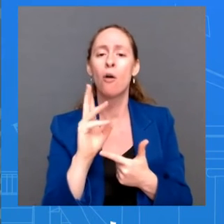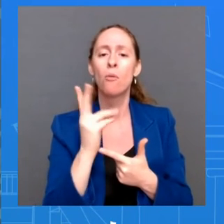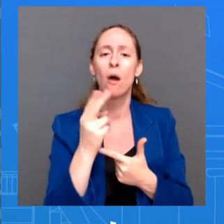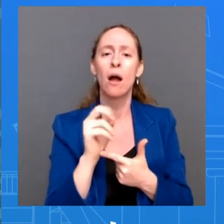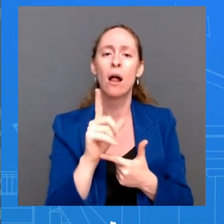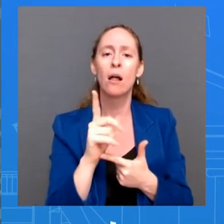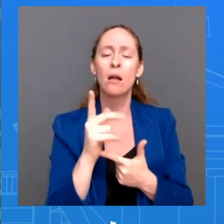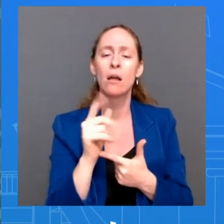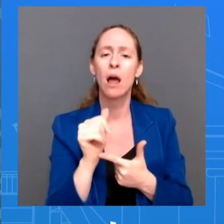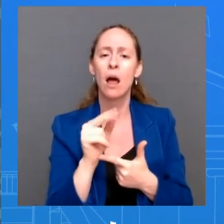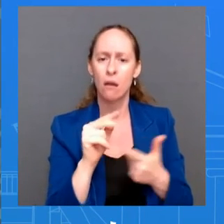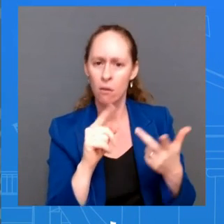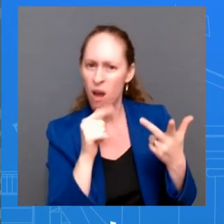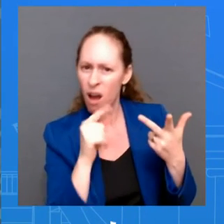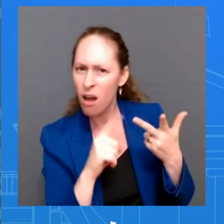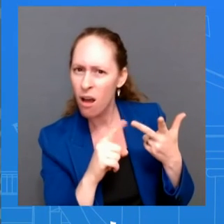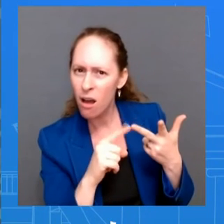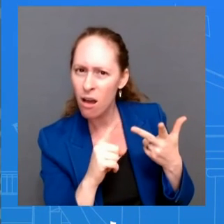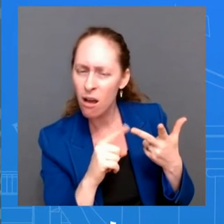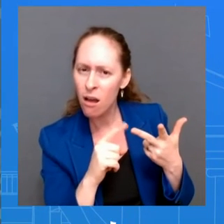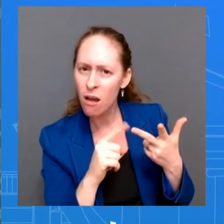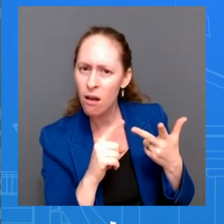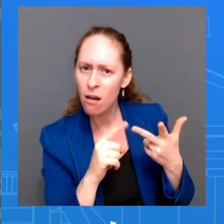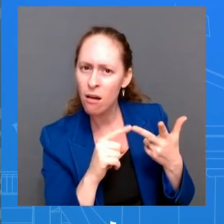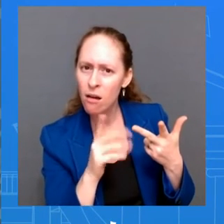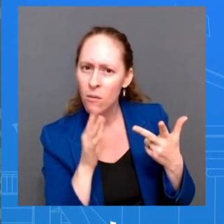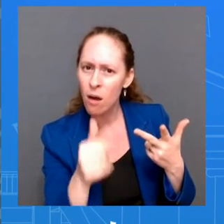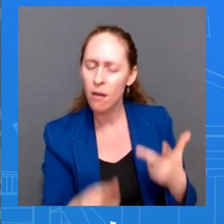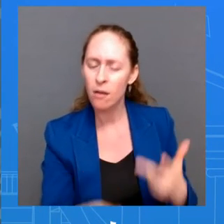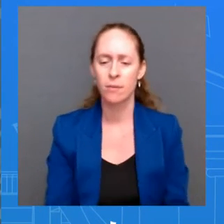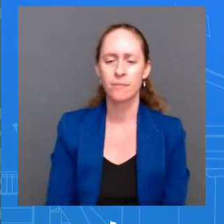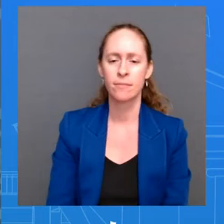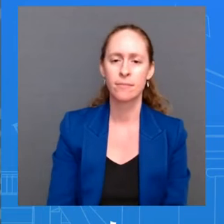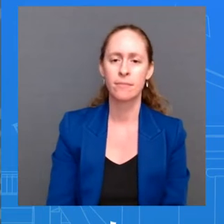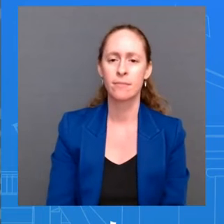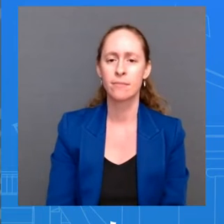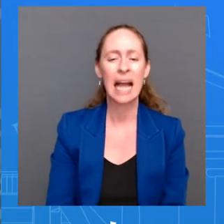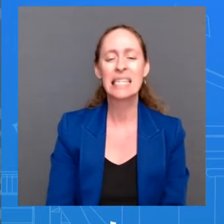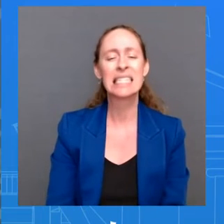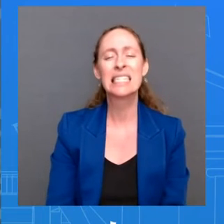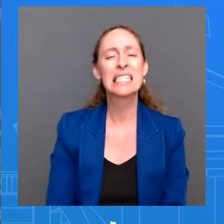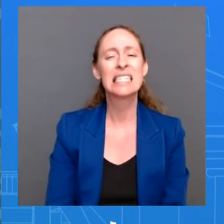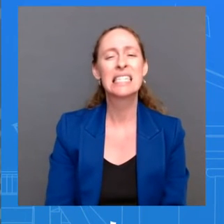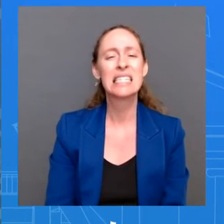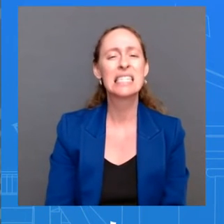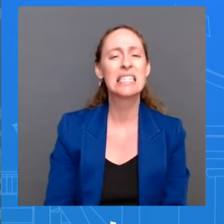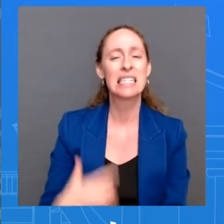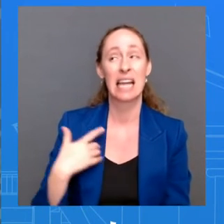But again, I'll just reiterate what we have said with wrongfully detained and U.S. nationals